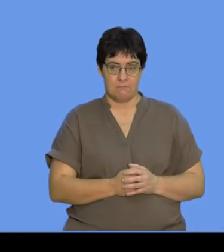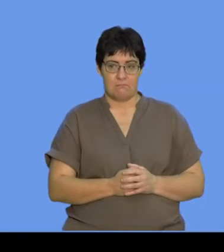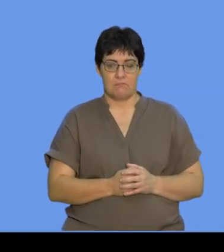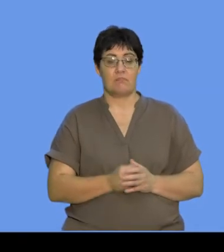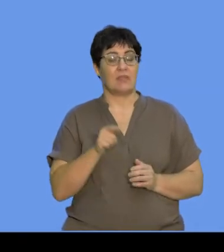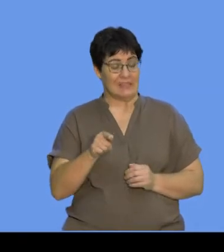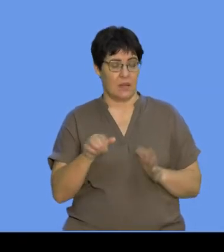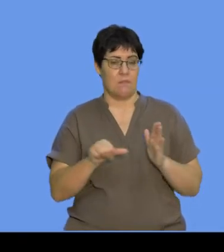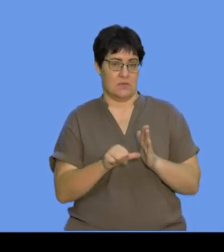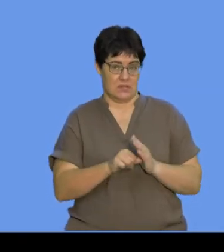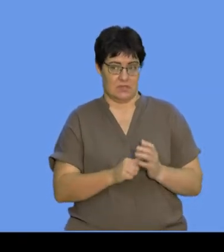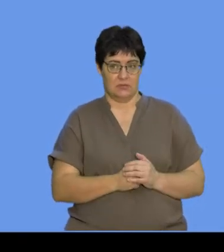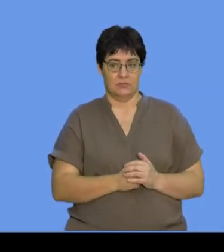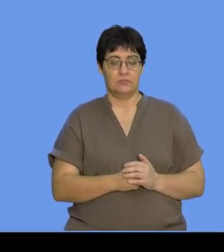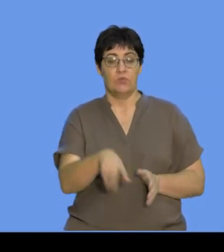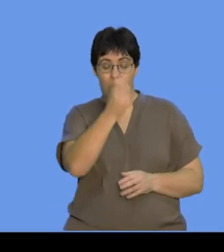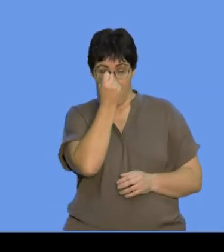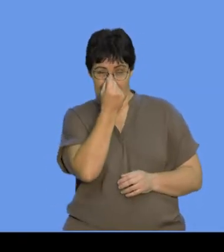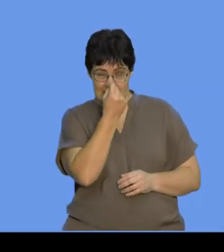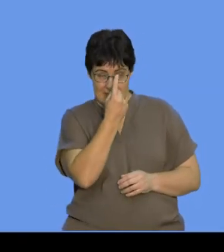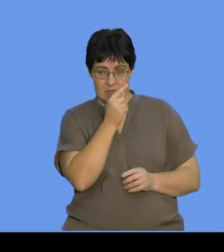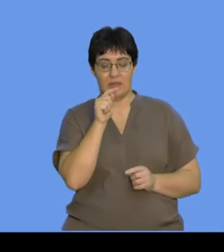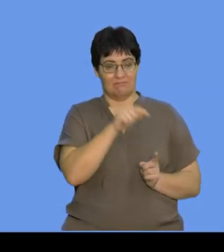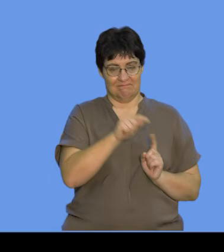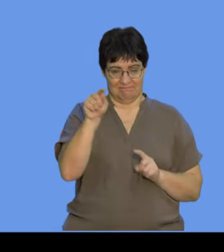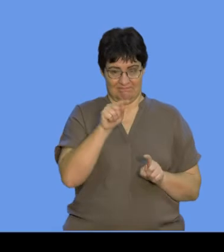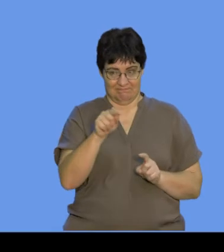very key. Okay, so we understand a lot about,